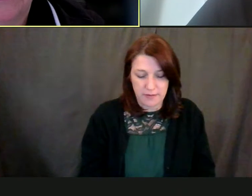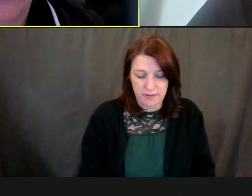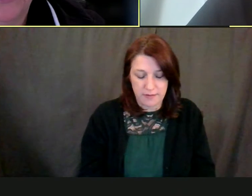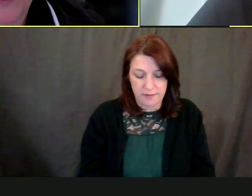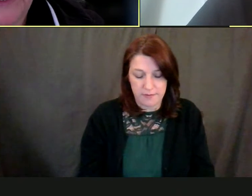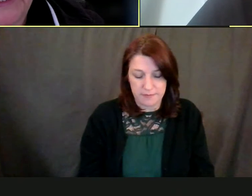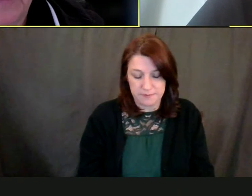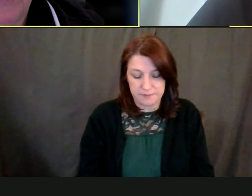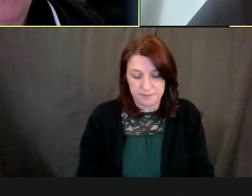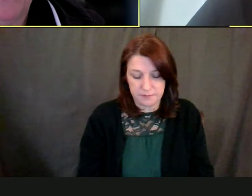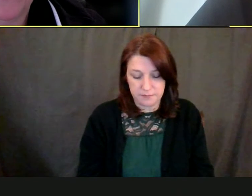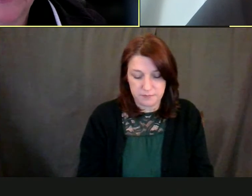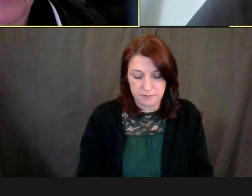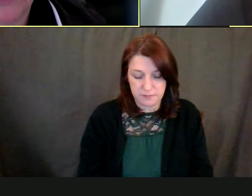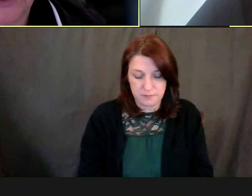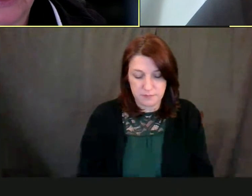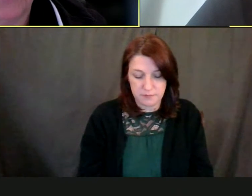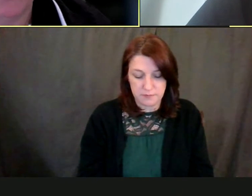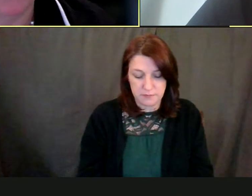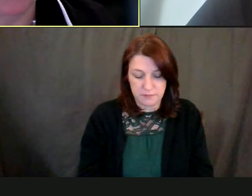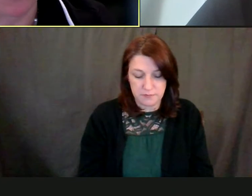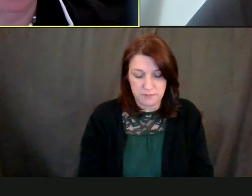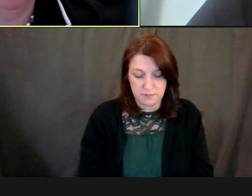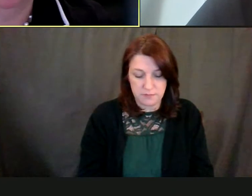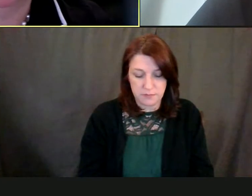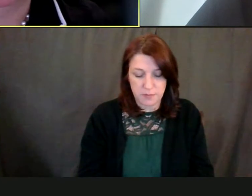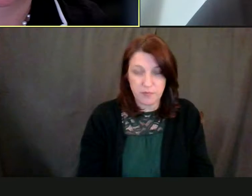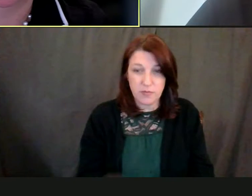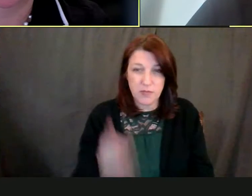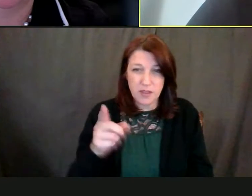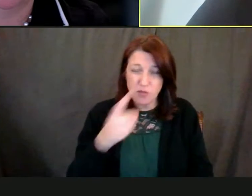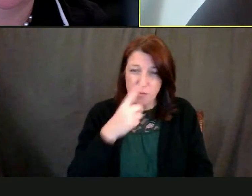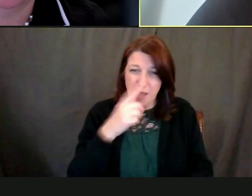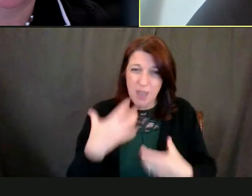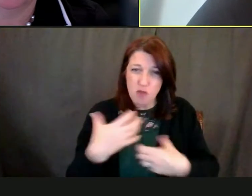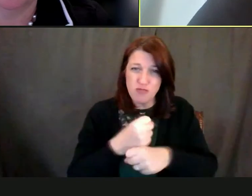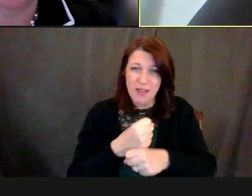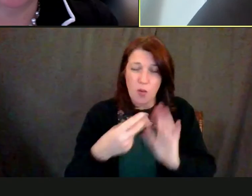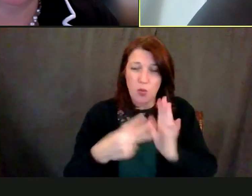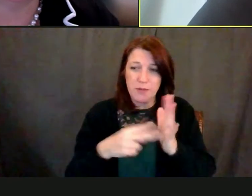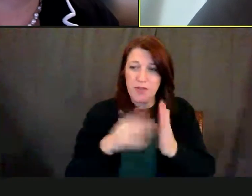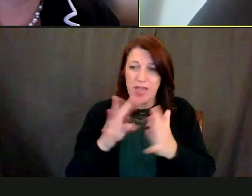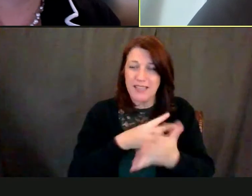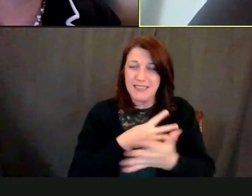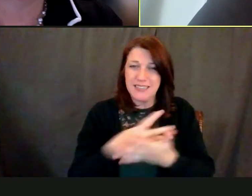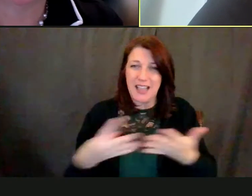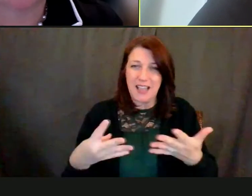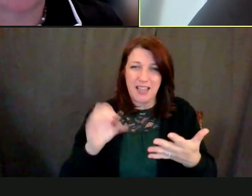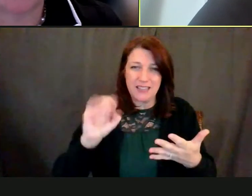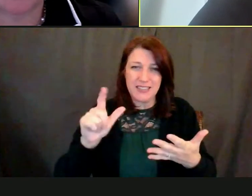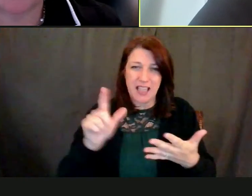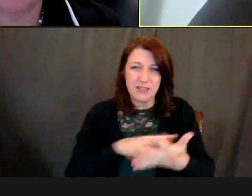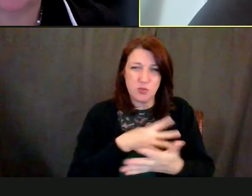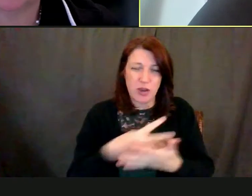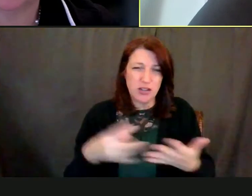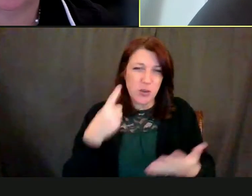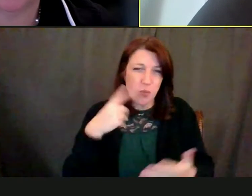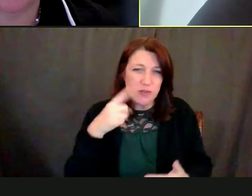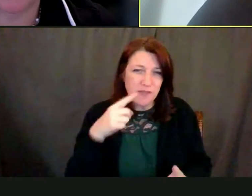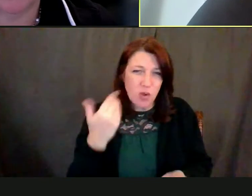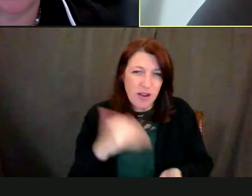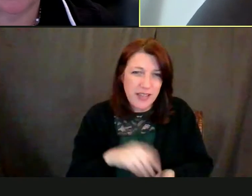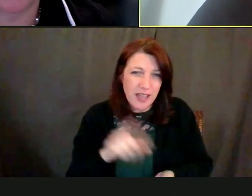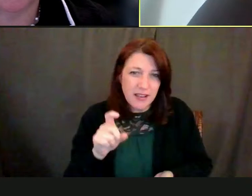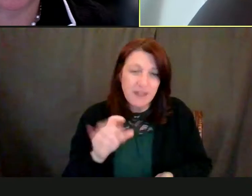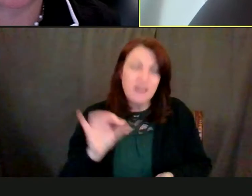one. Can you recap what the Excel sheet was for? Sure. So in terms of the Excel sheet, this